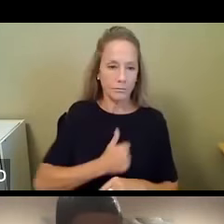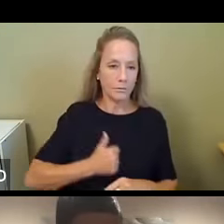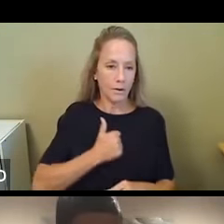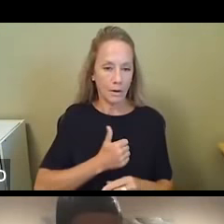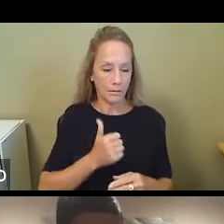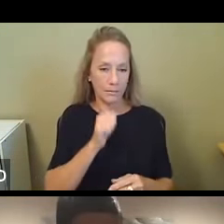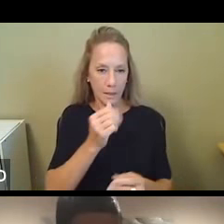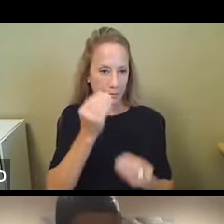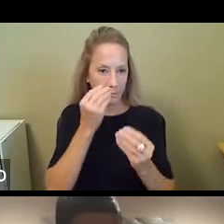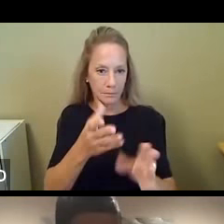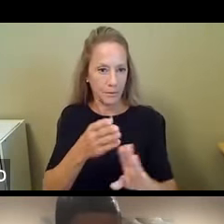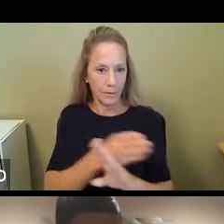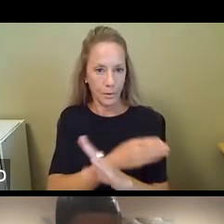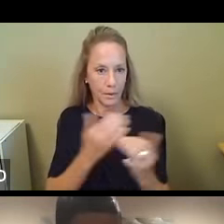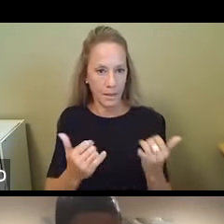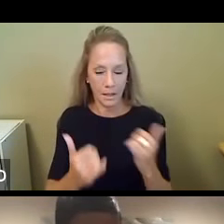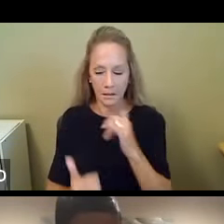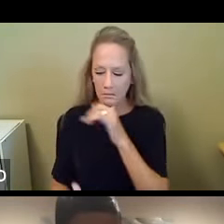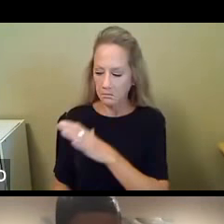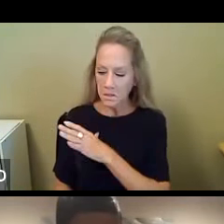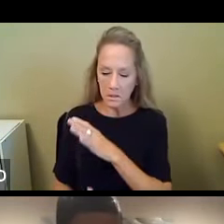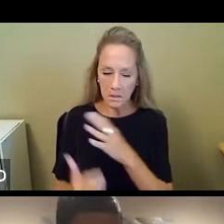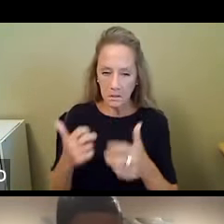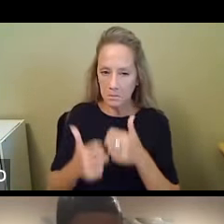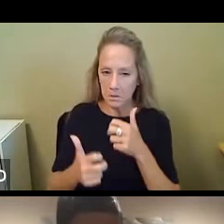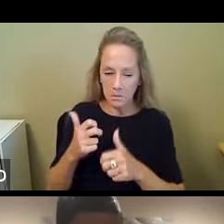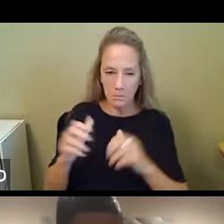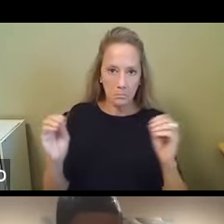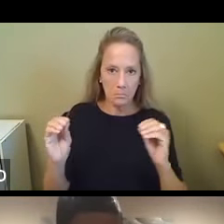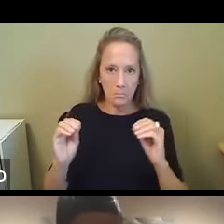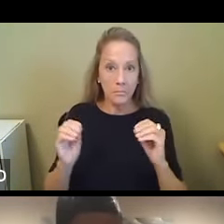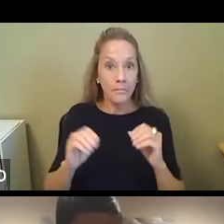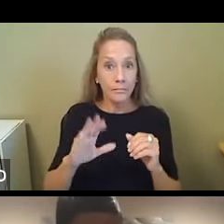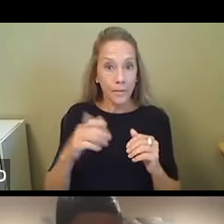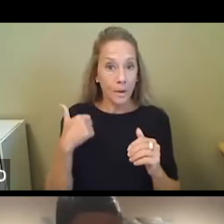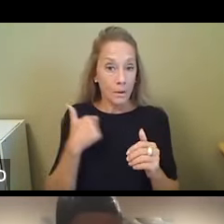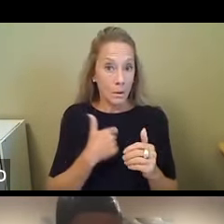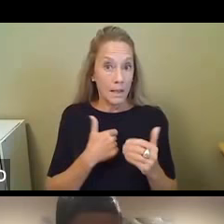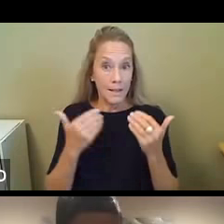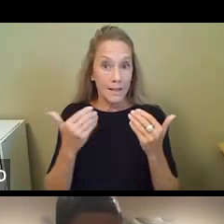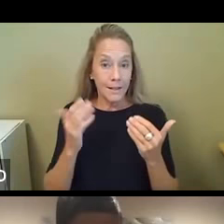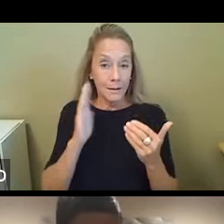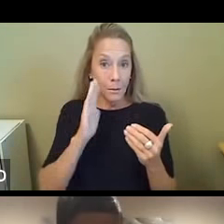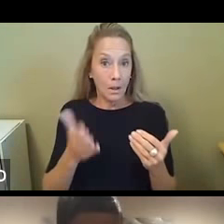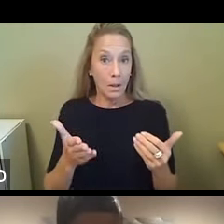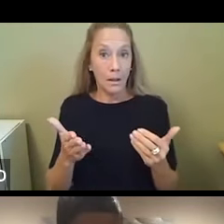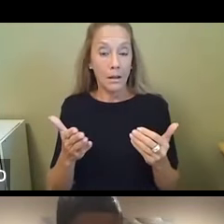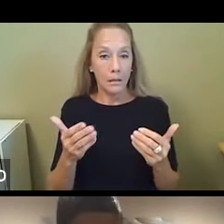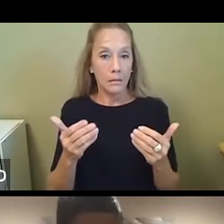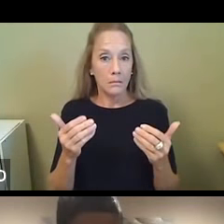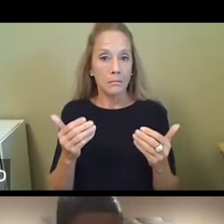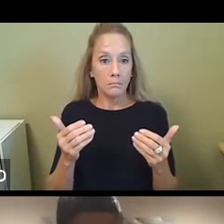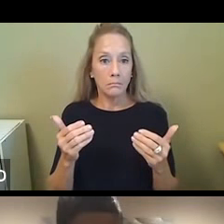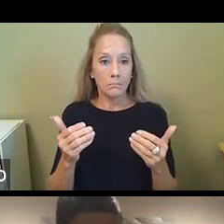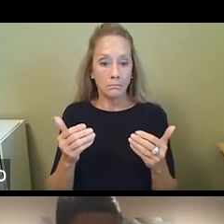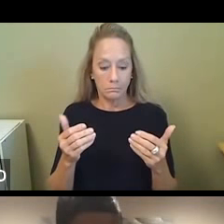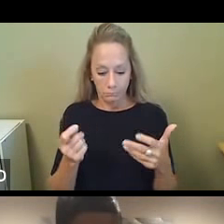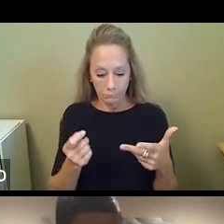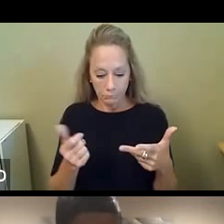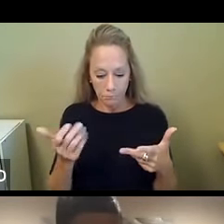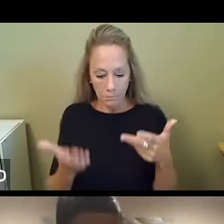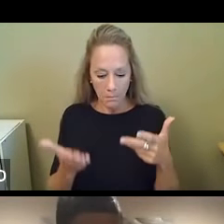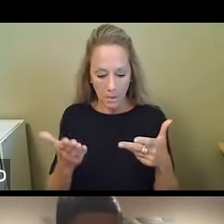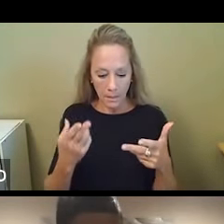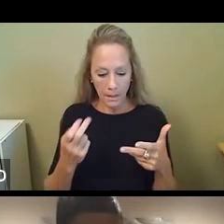now. Not a problem, not a problem. So we will forego that right now. Perhaps he can do